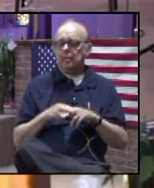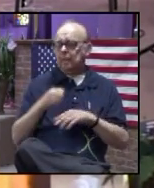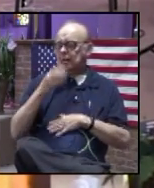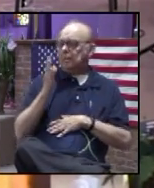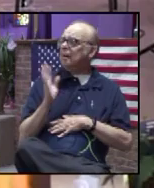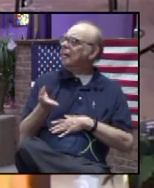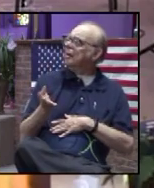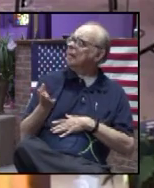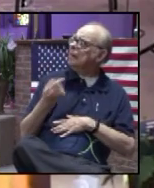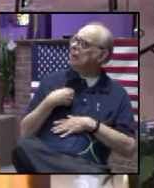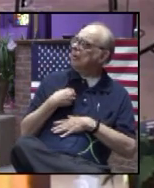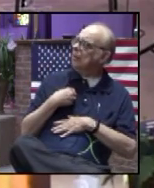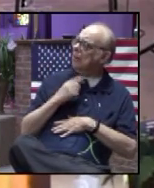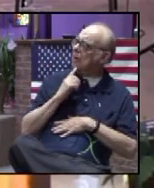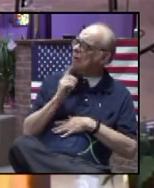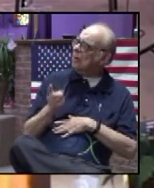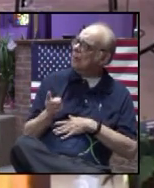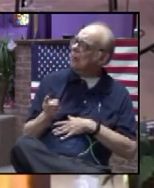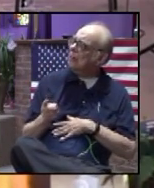God,